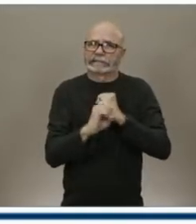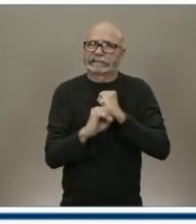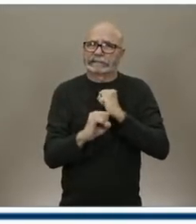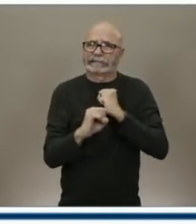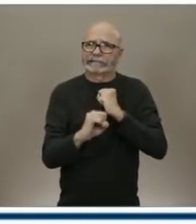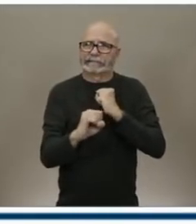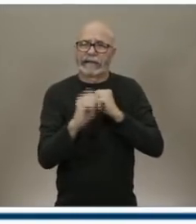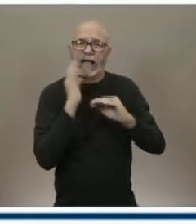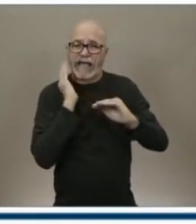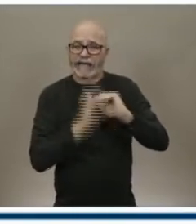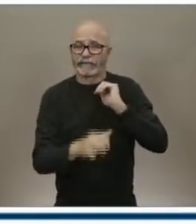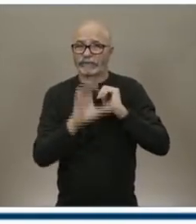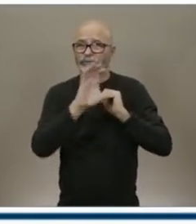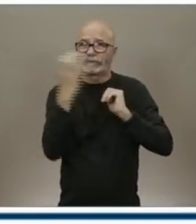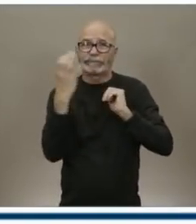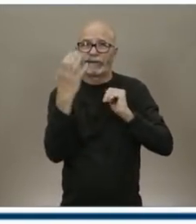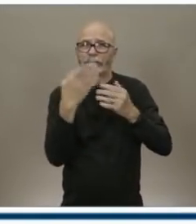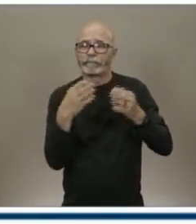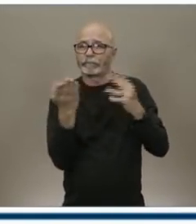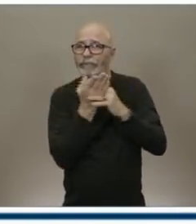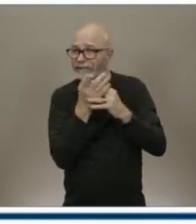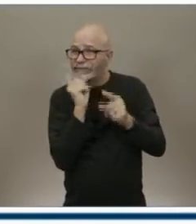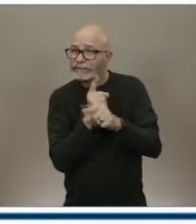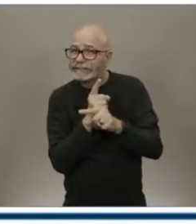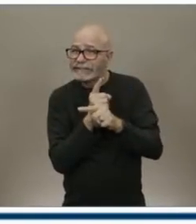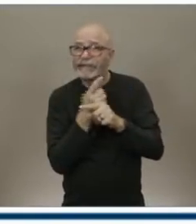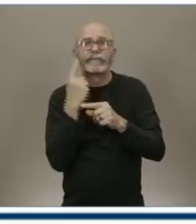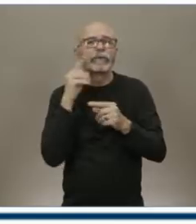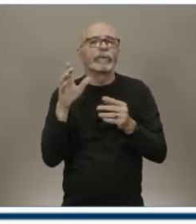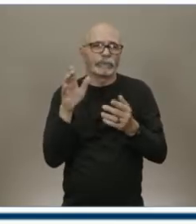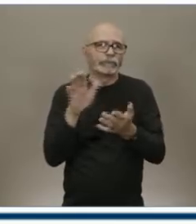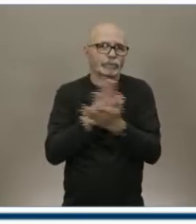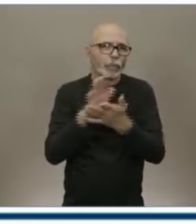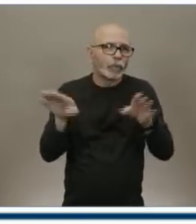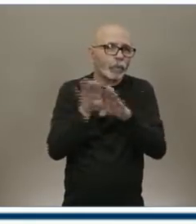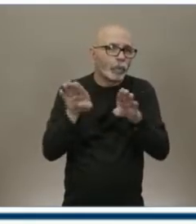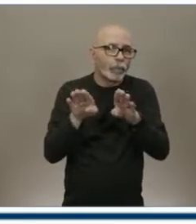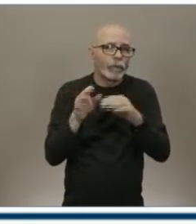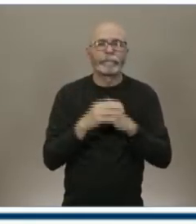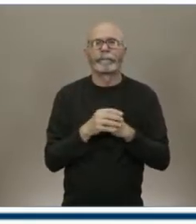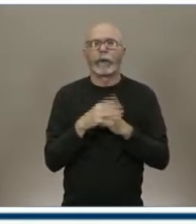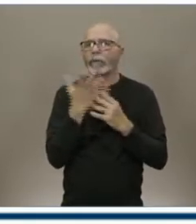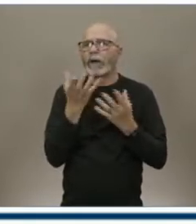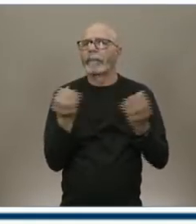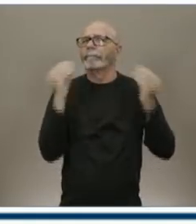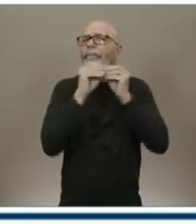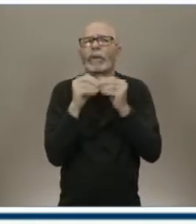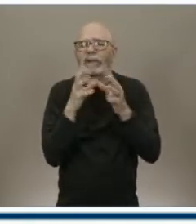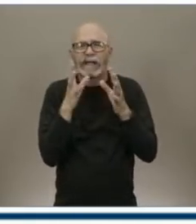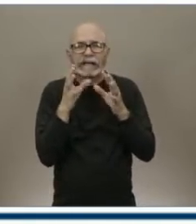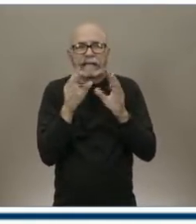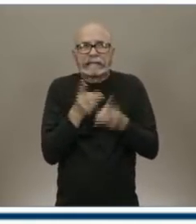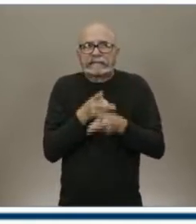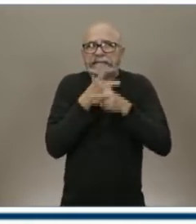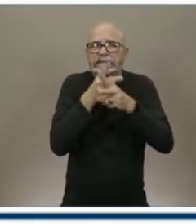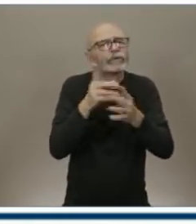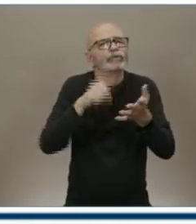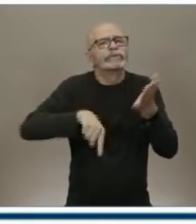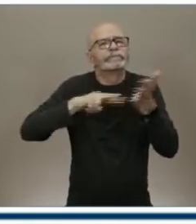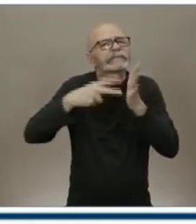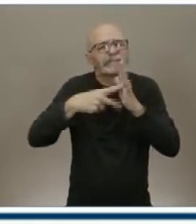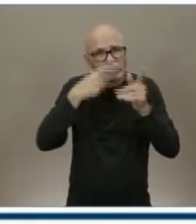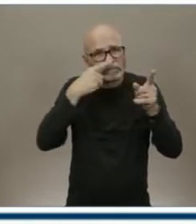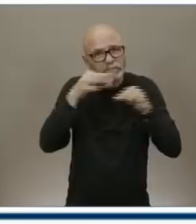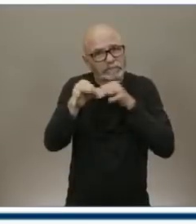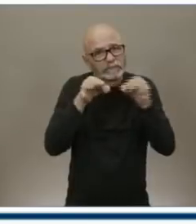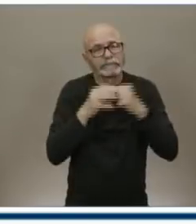that you saw that you said, okay, yes, we need to be extra careful here? I just want some clarity on that. Nothing in the epidemiology